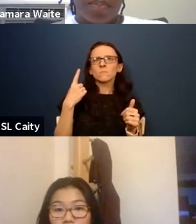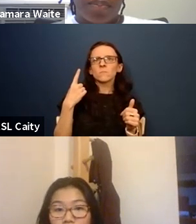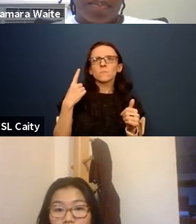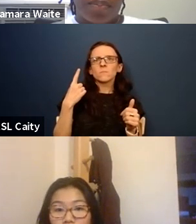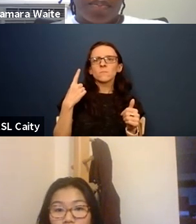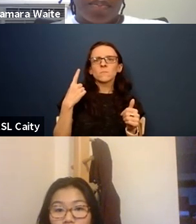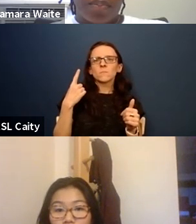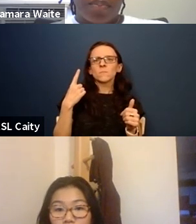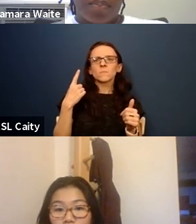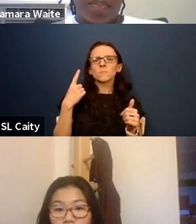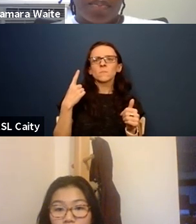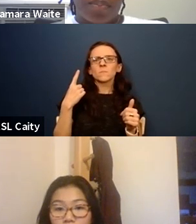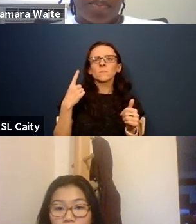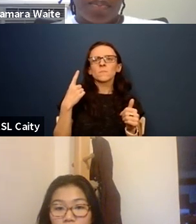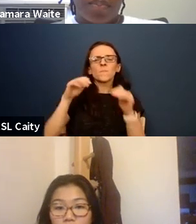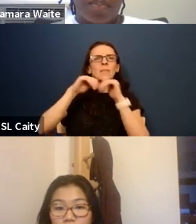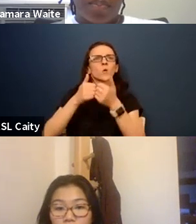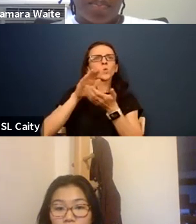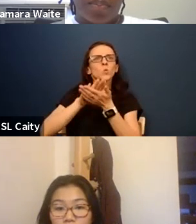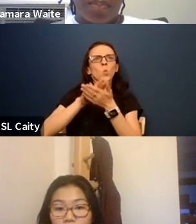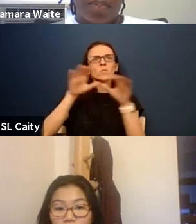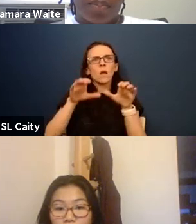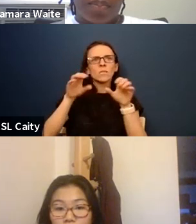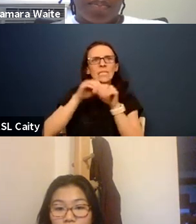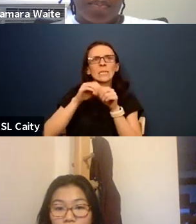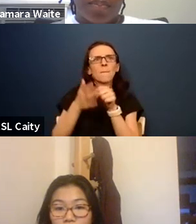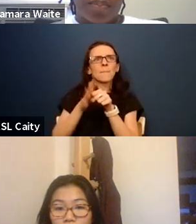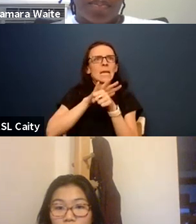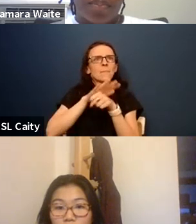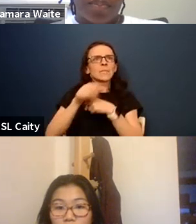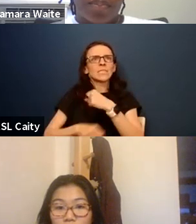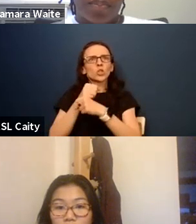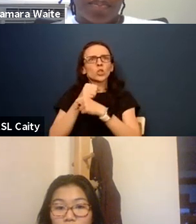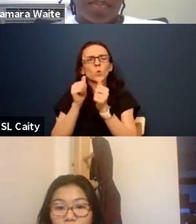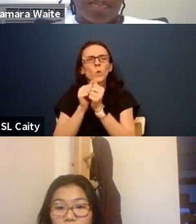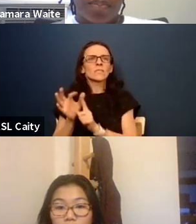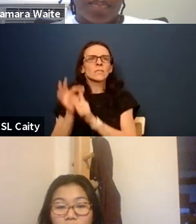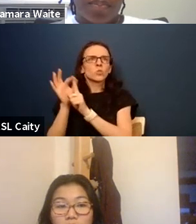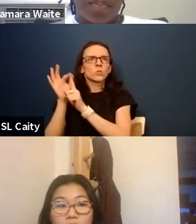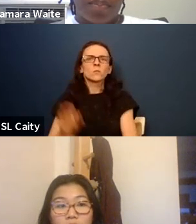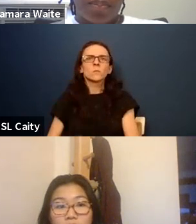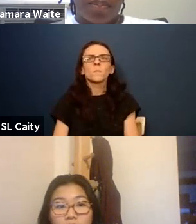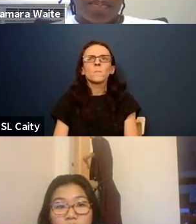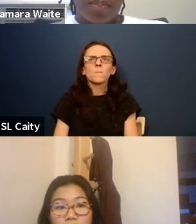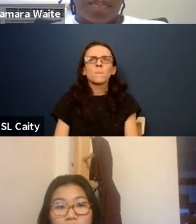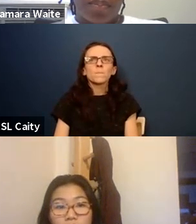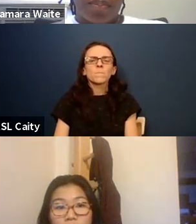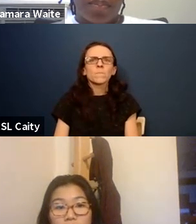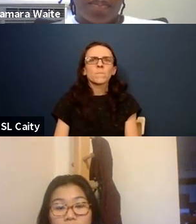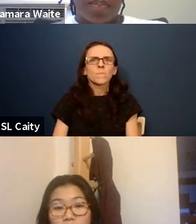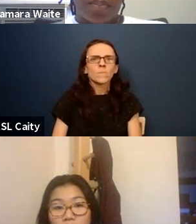school was done in a pandemic year with regards to exceptions, but I was wondering